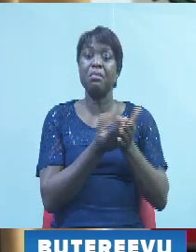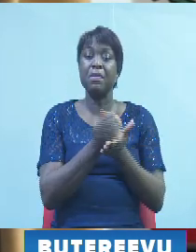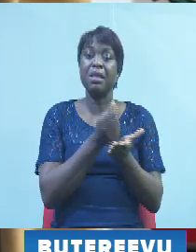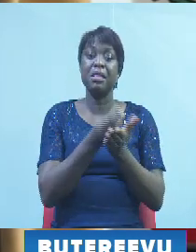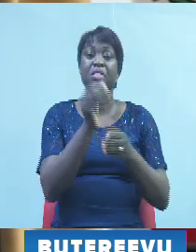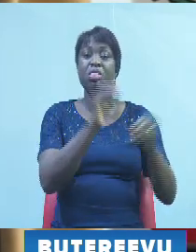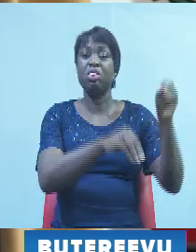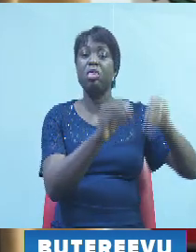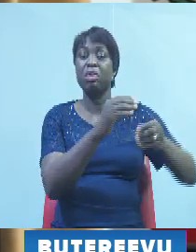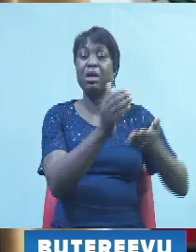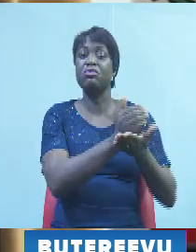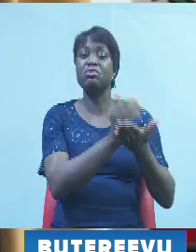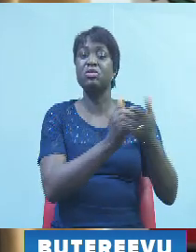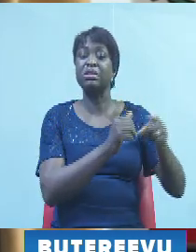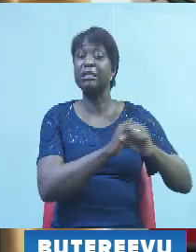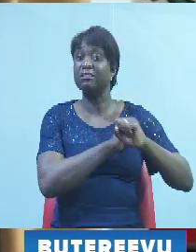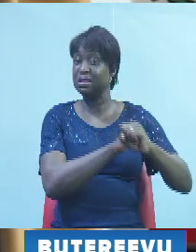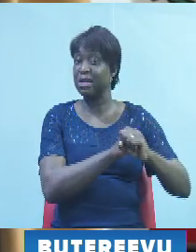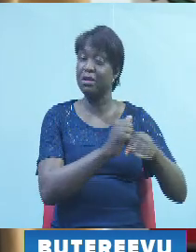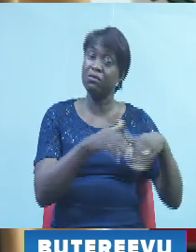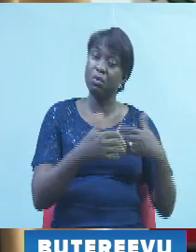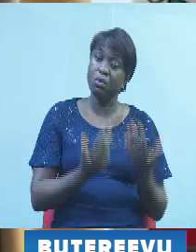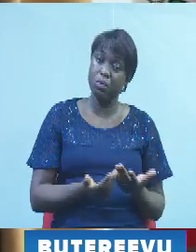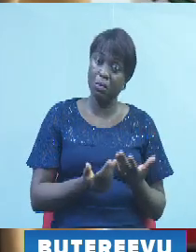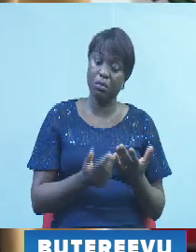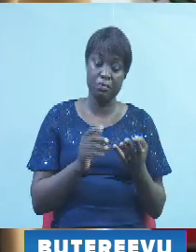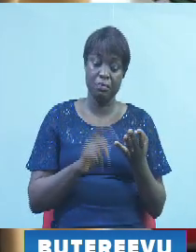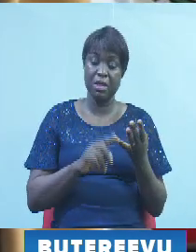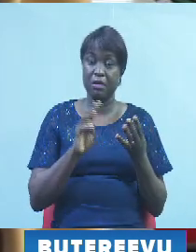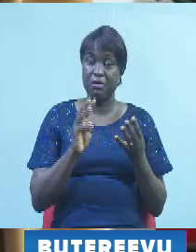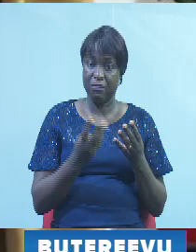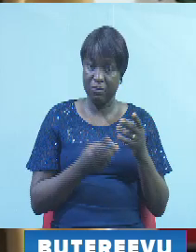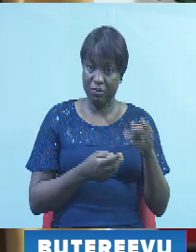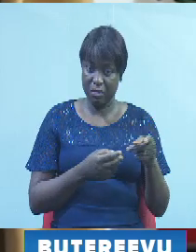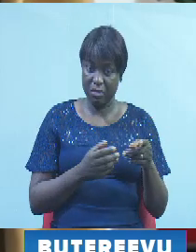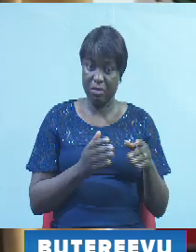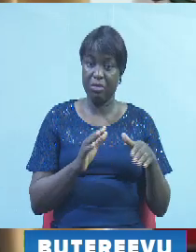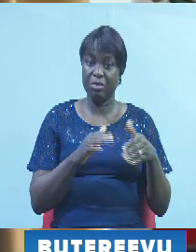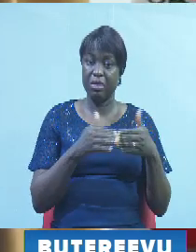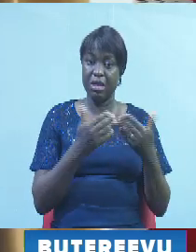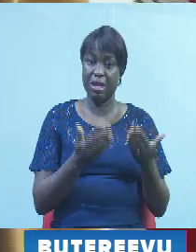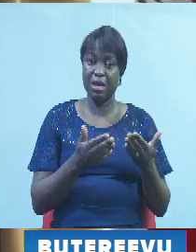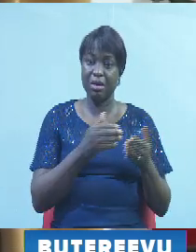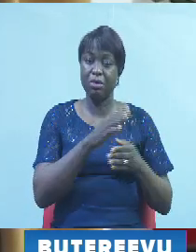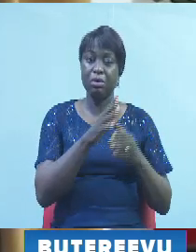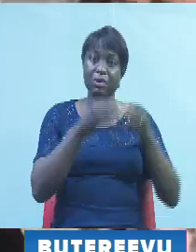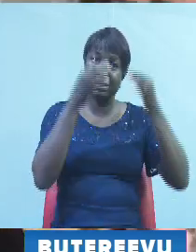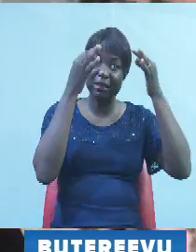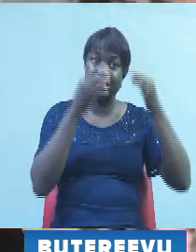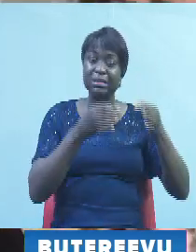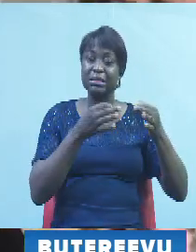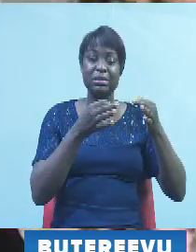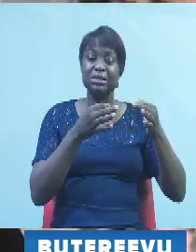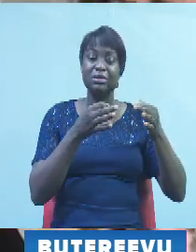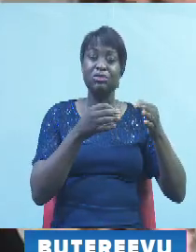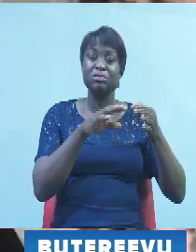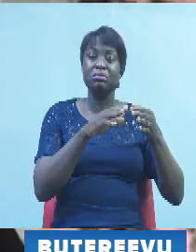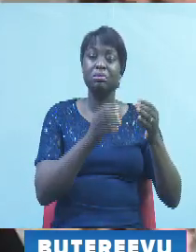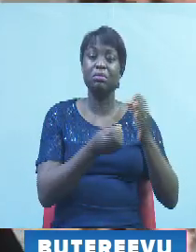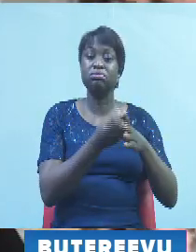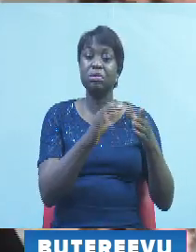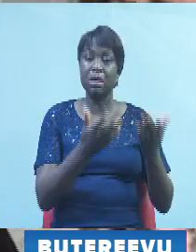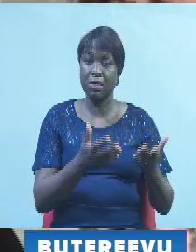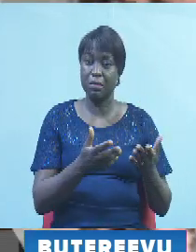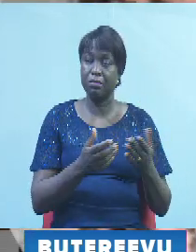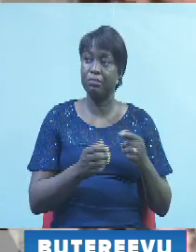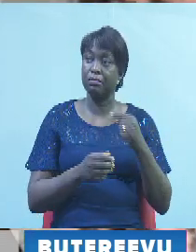fund. Four, to examine the extent of stakeholder engagement in decision-making at the fund. Tugenda kufanya okulaba nga